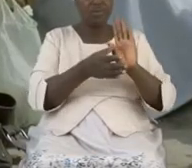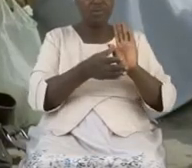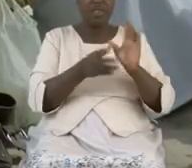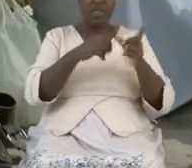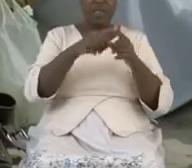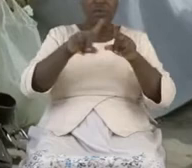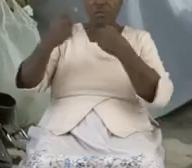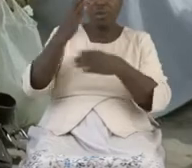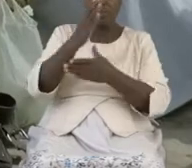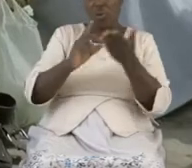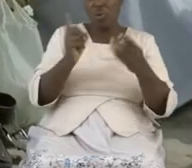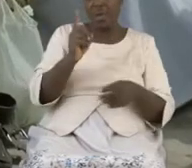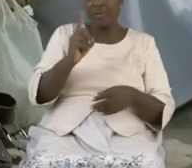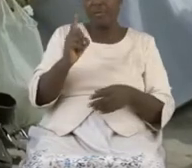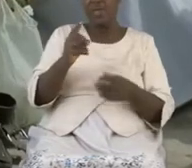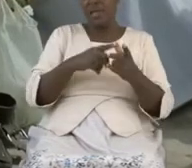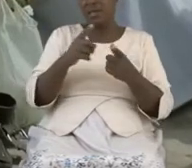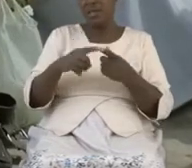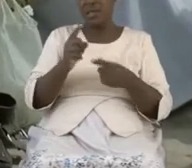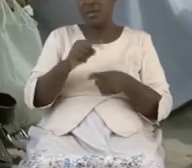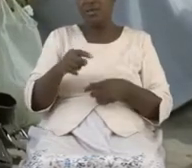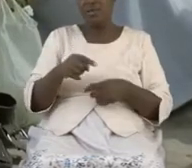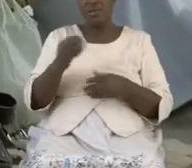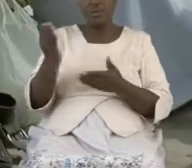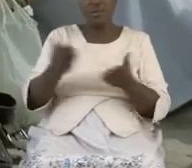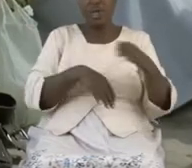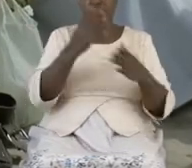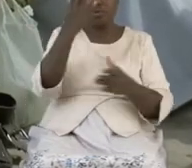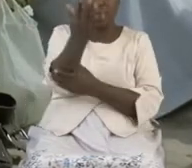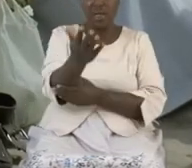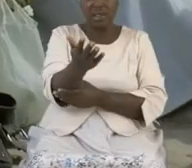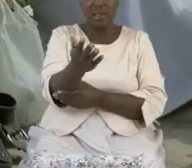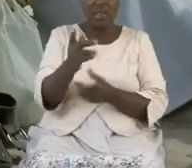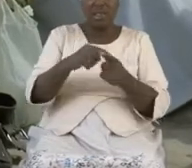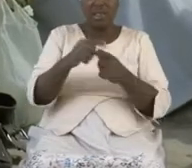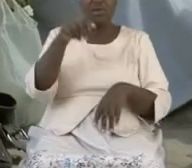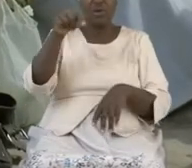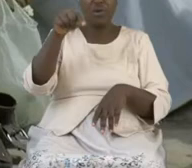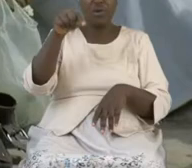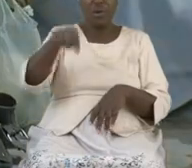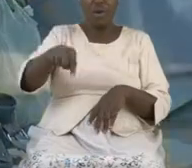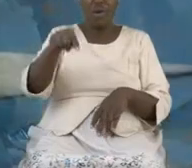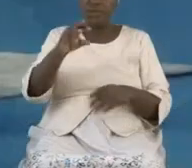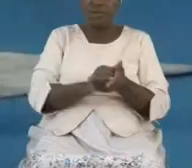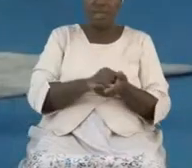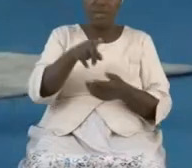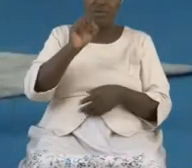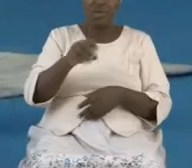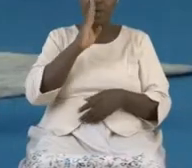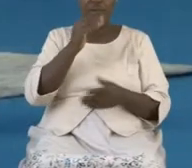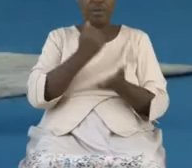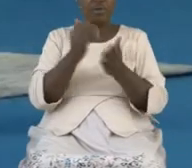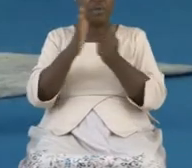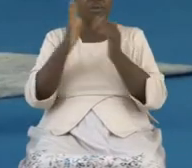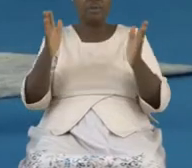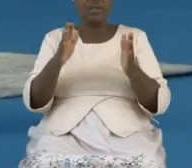somewhere and then you stretch your hand and your legs so that you can be crucified. Crucify the